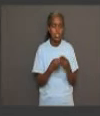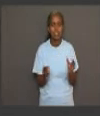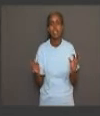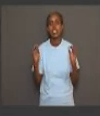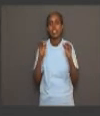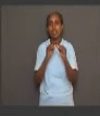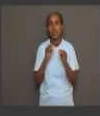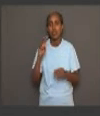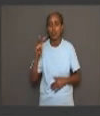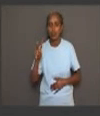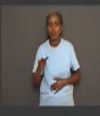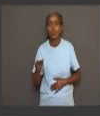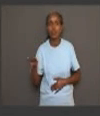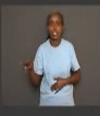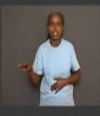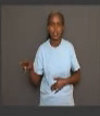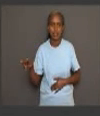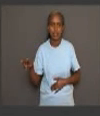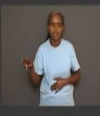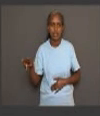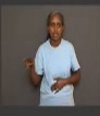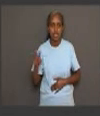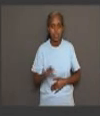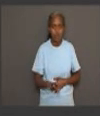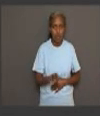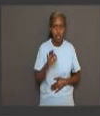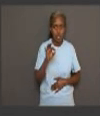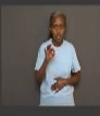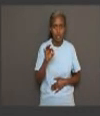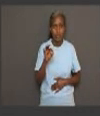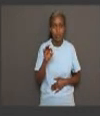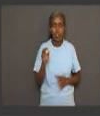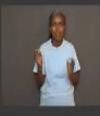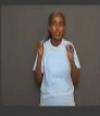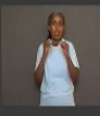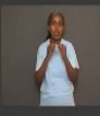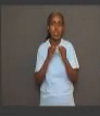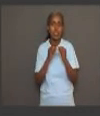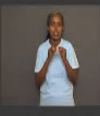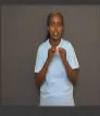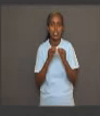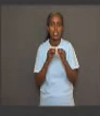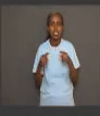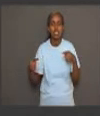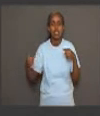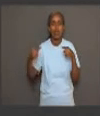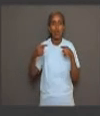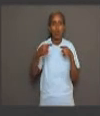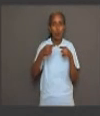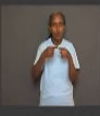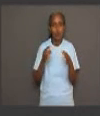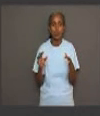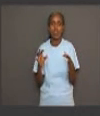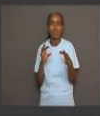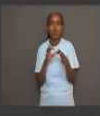Since the sum of two vectors is obtained by adding the